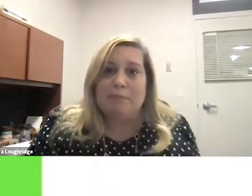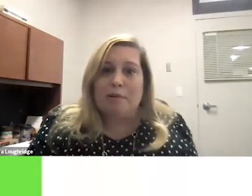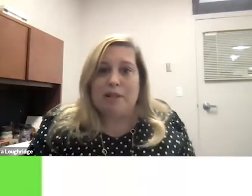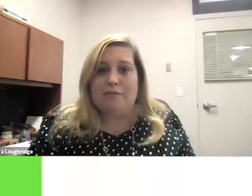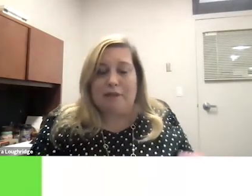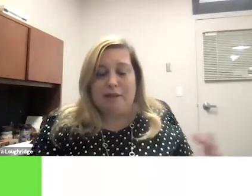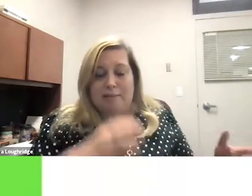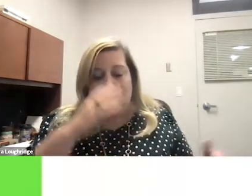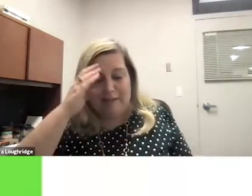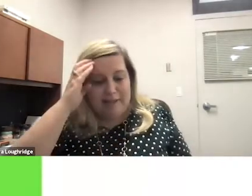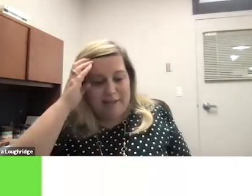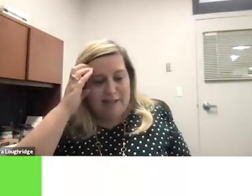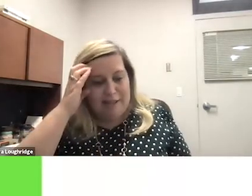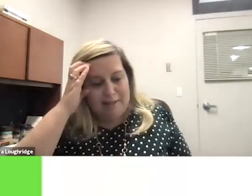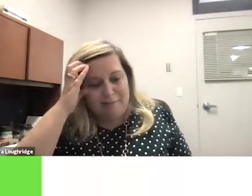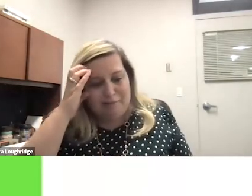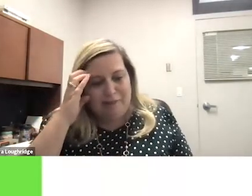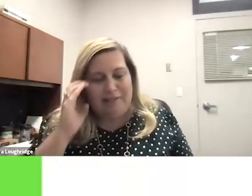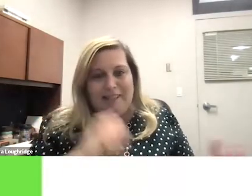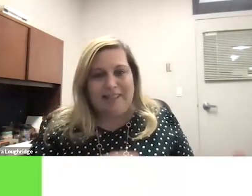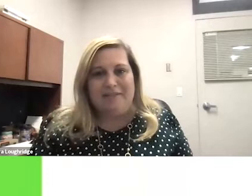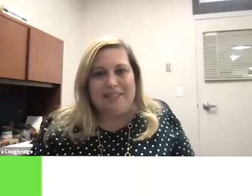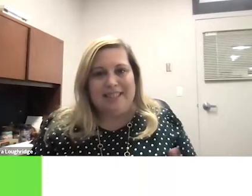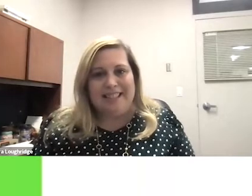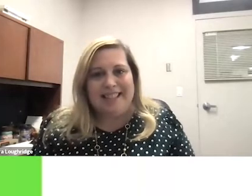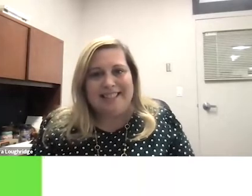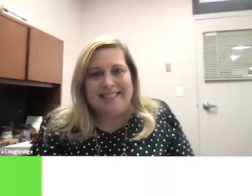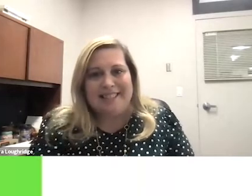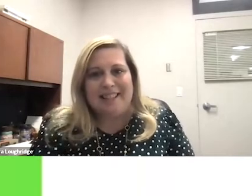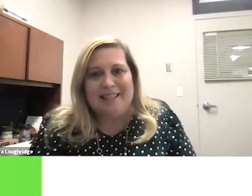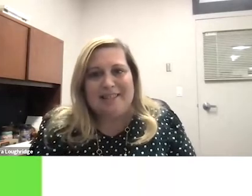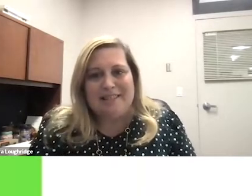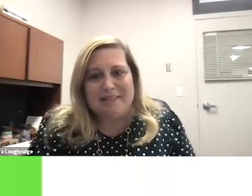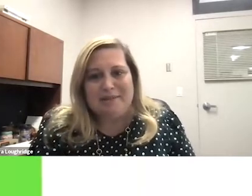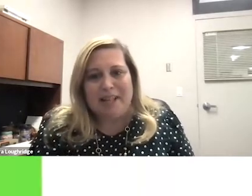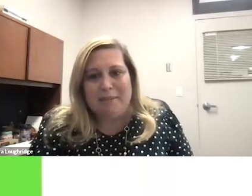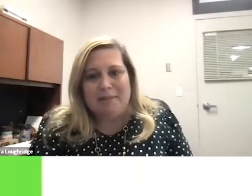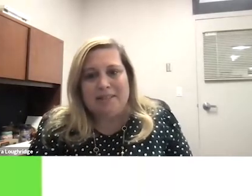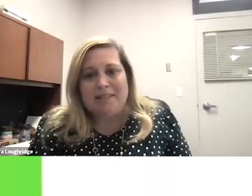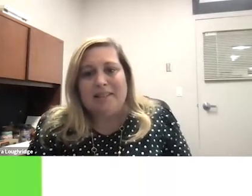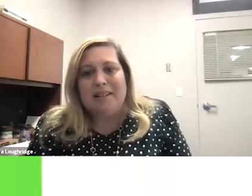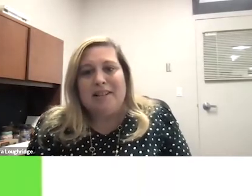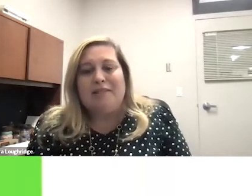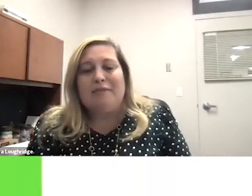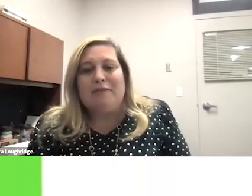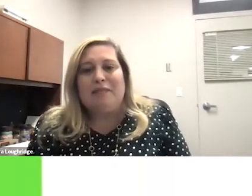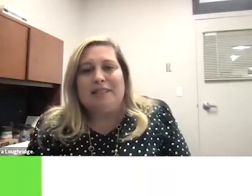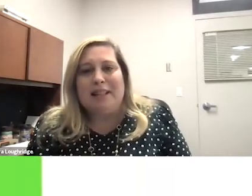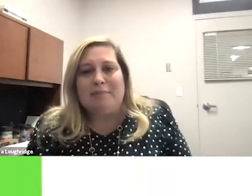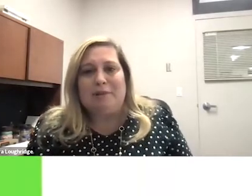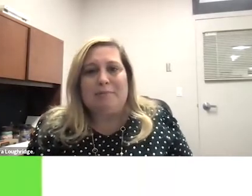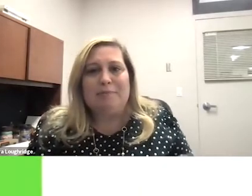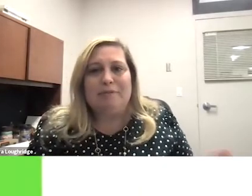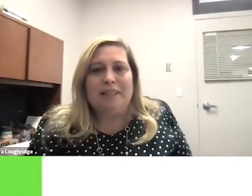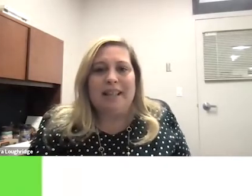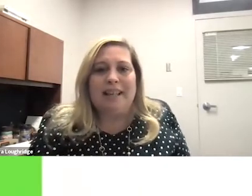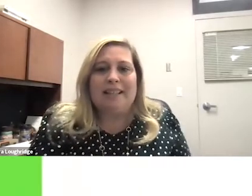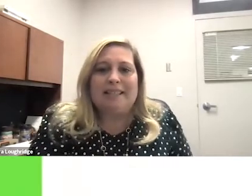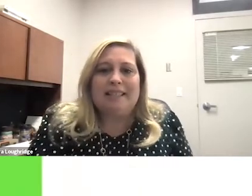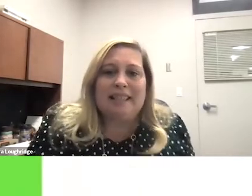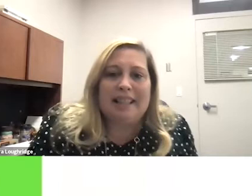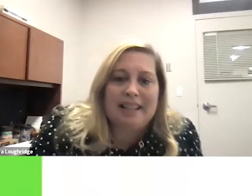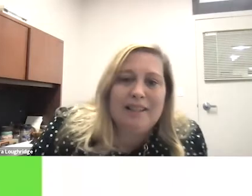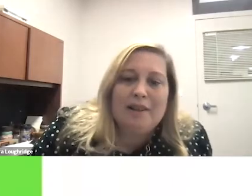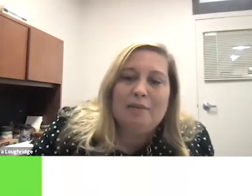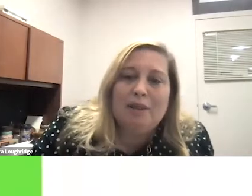being promoted from one grade level to the next onto their new campuses. So for example, pre-K